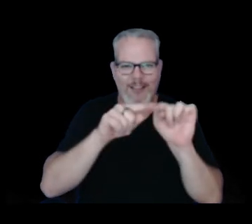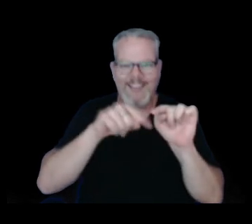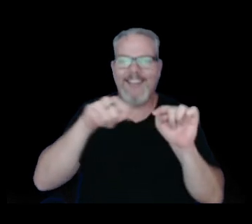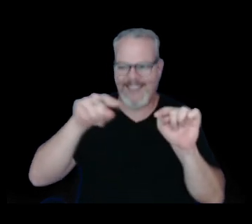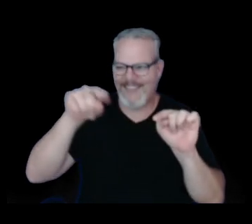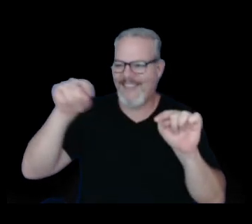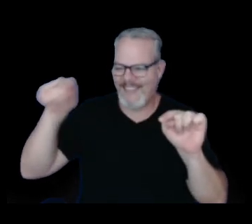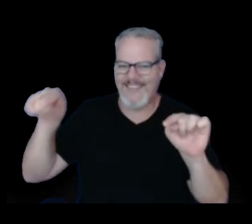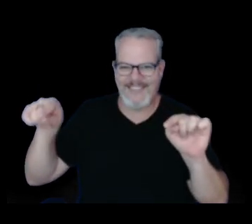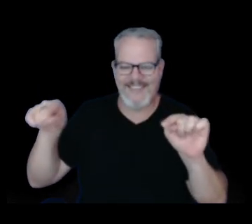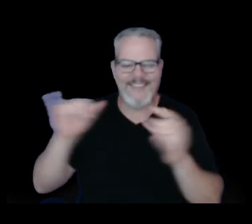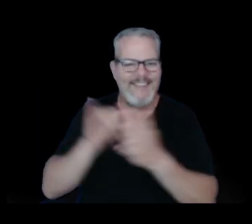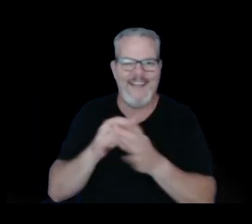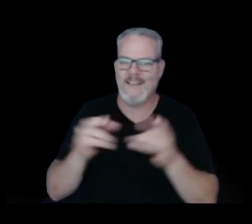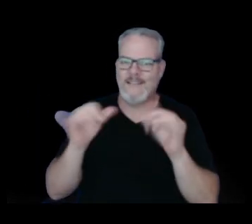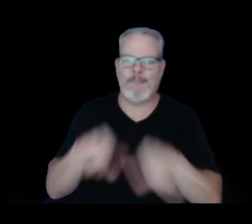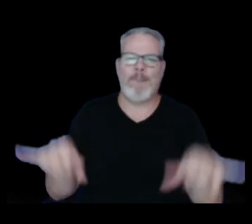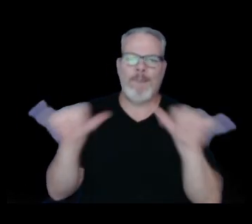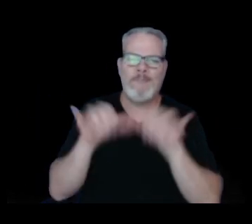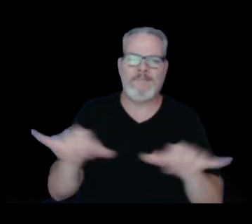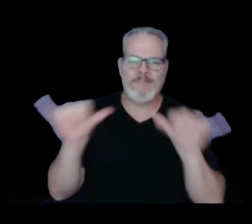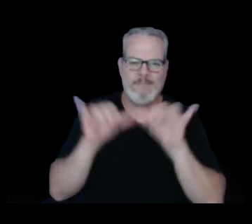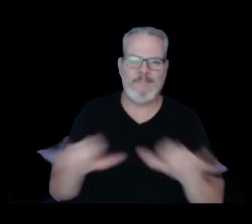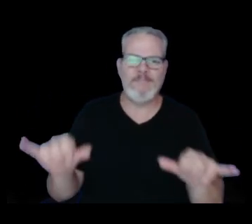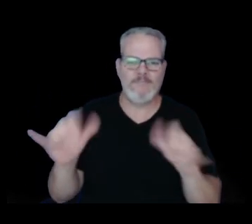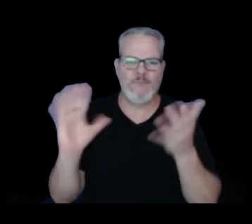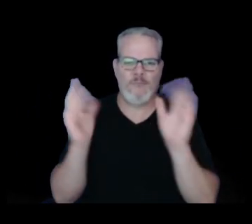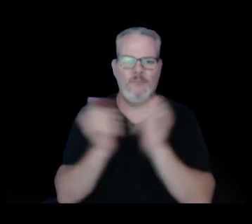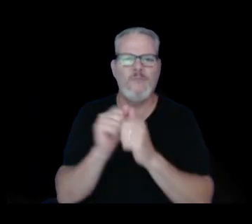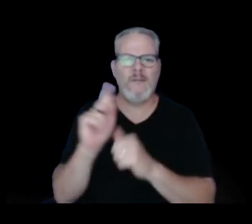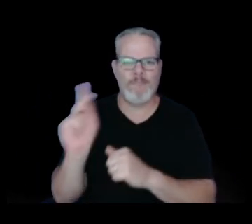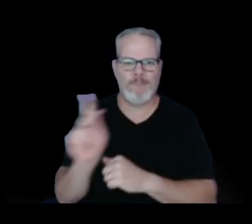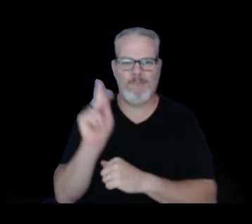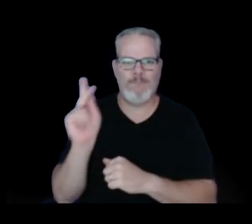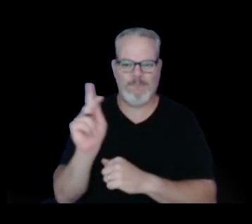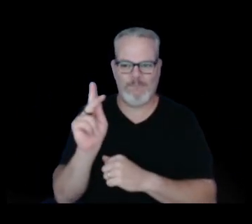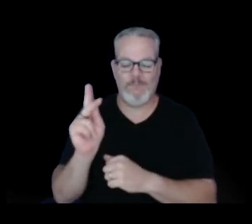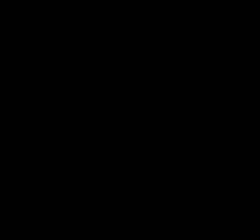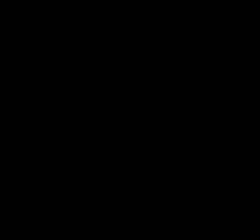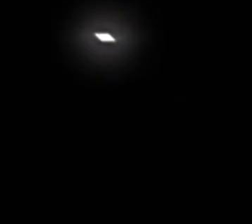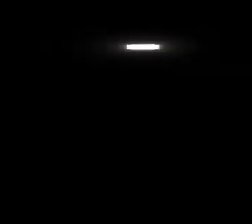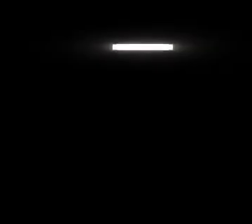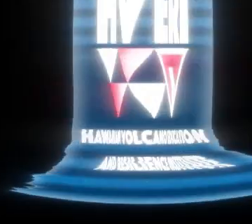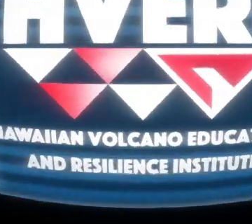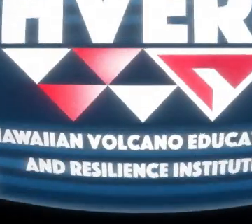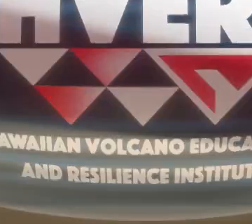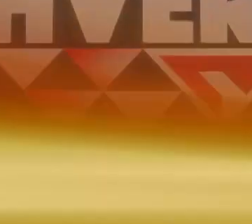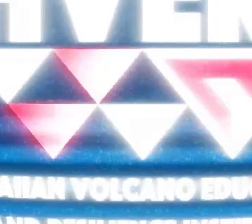similar to what we're seeing on Kīlauea. And that's our Hawaiian Volcano summary for this week.